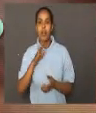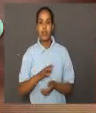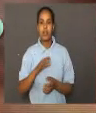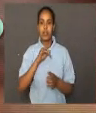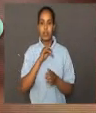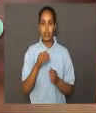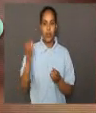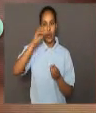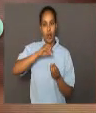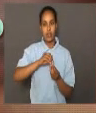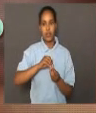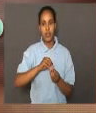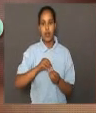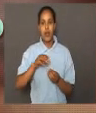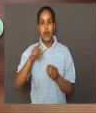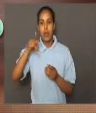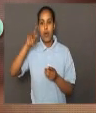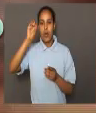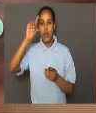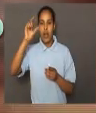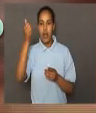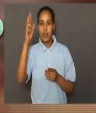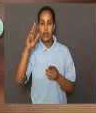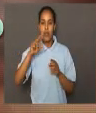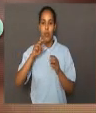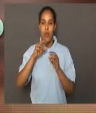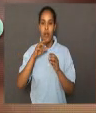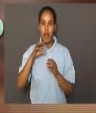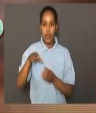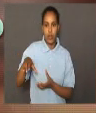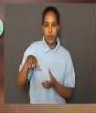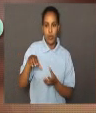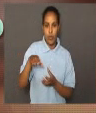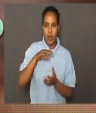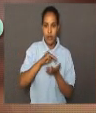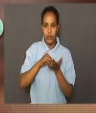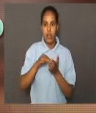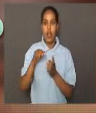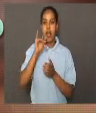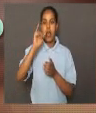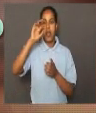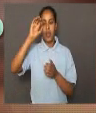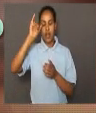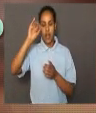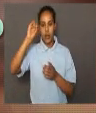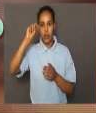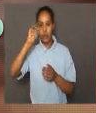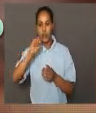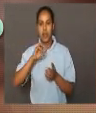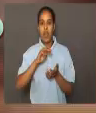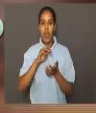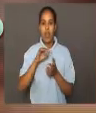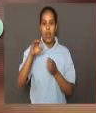Water, as well as other polar molecules, is attracted to ions.